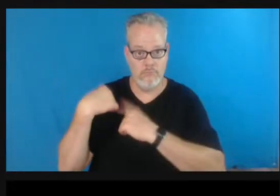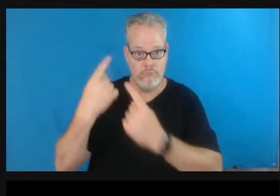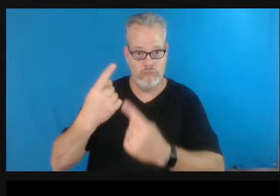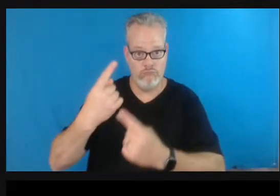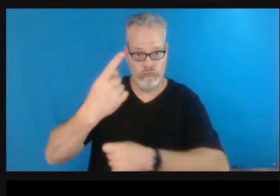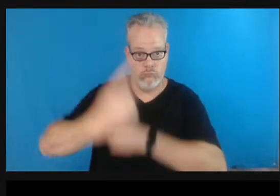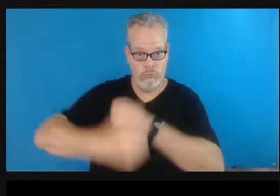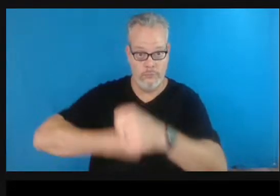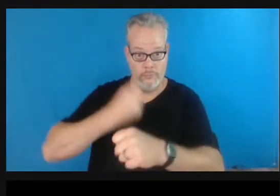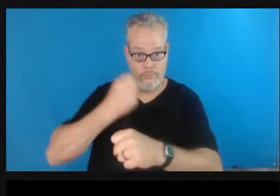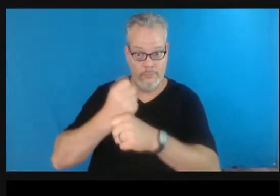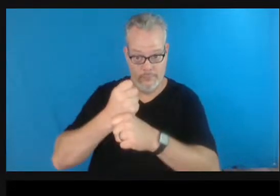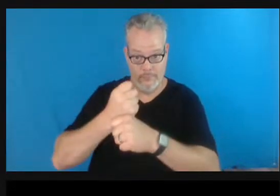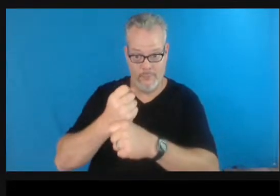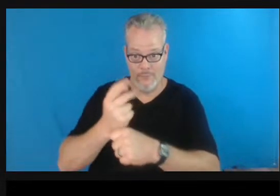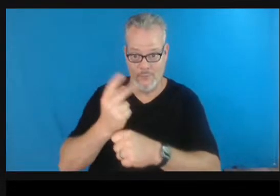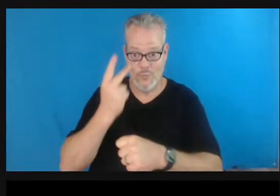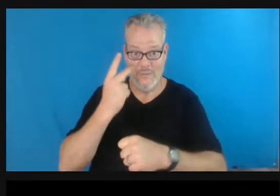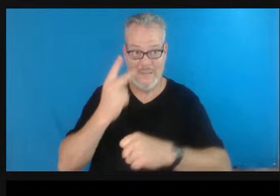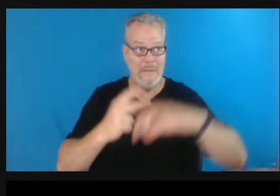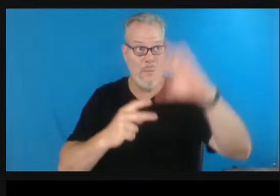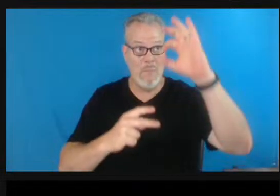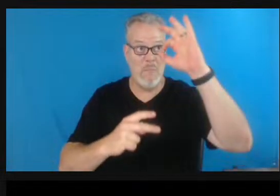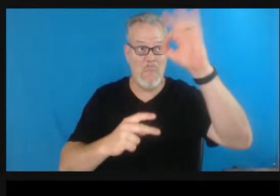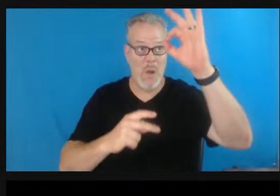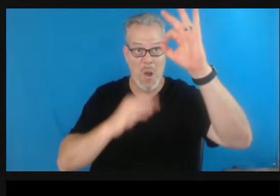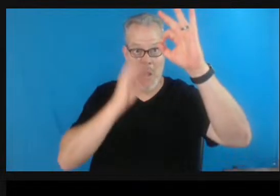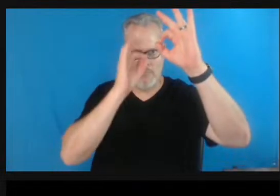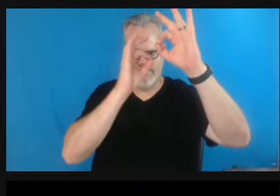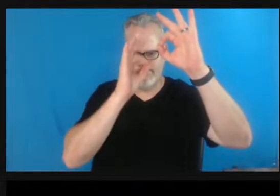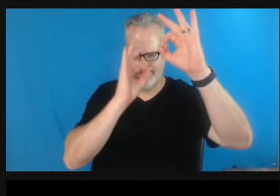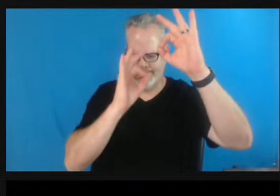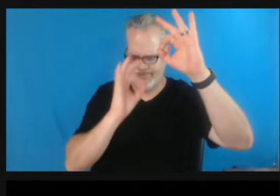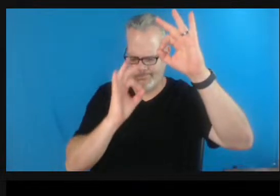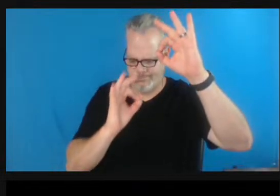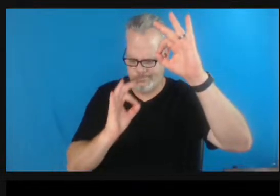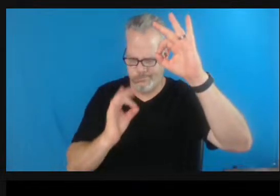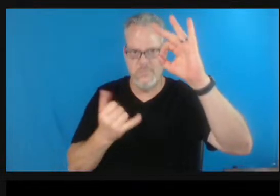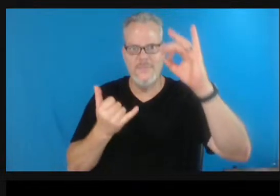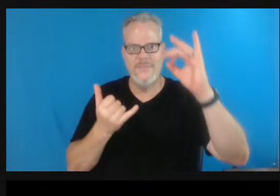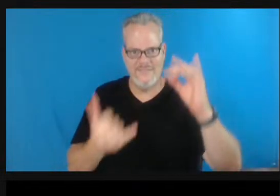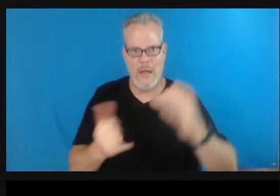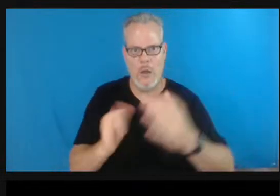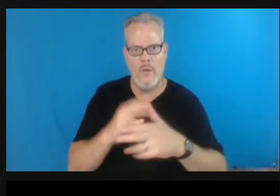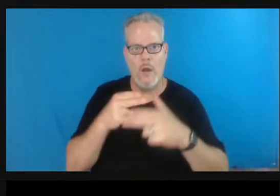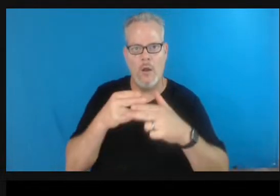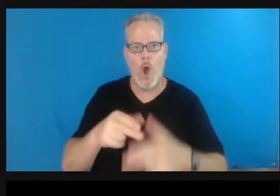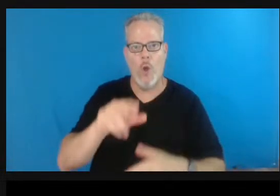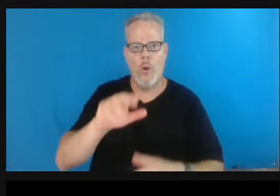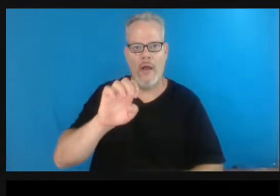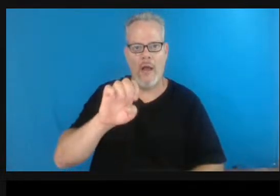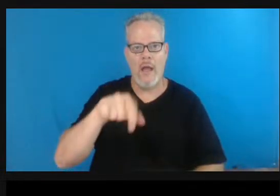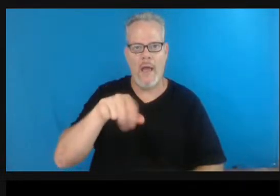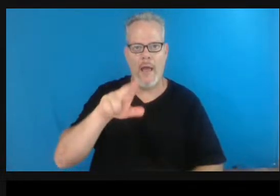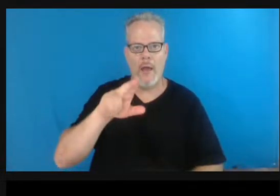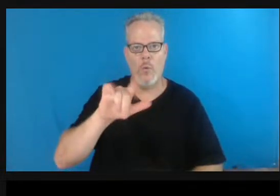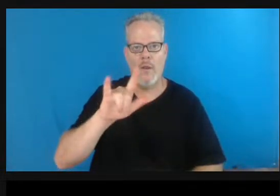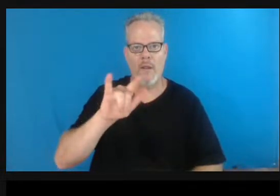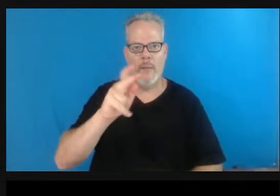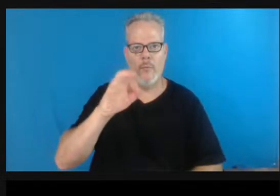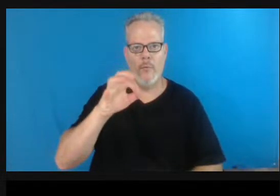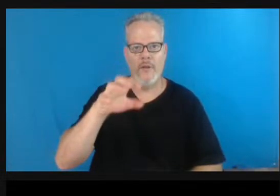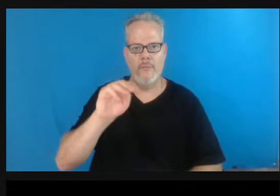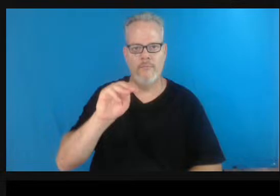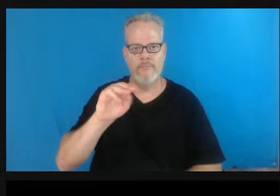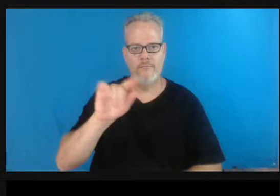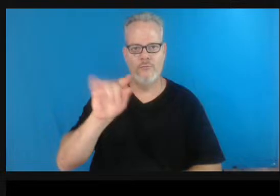began, with now we're in this equilibrium zone. And before that, we were in this rapidly extending the caldera